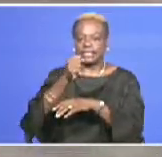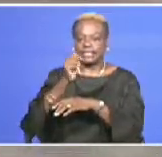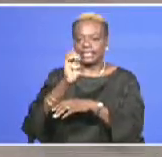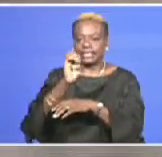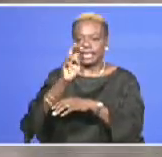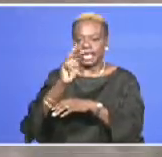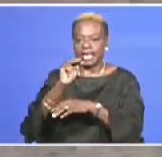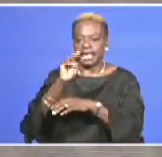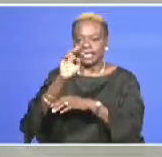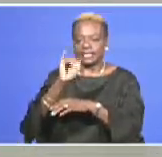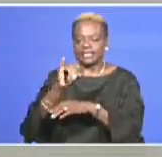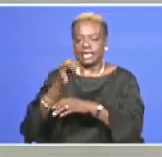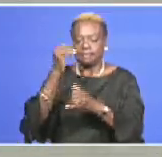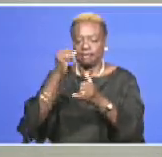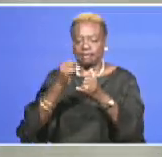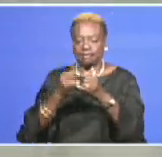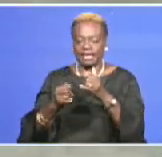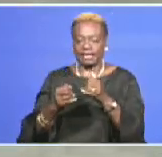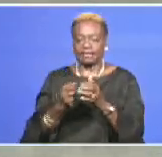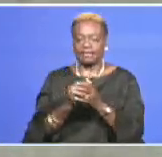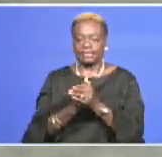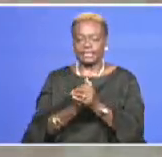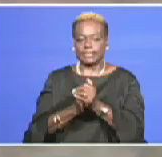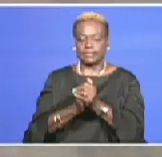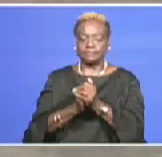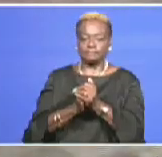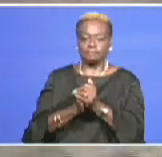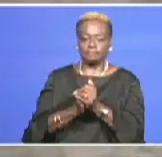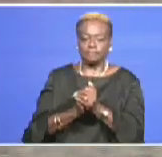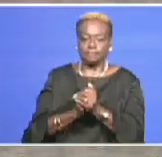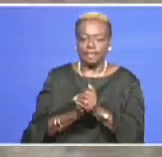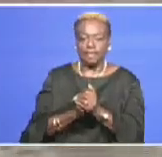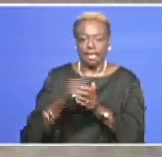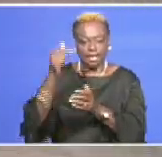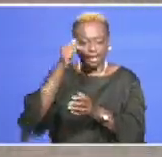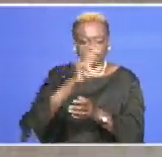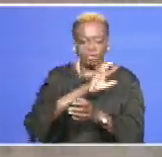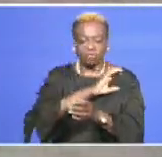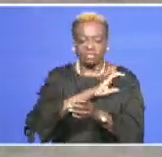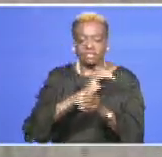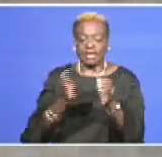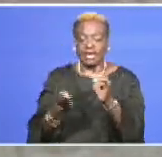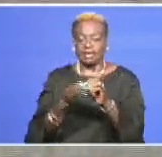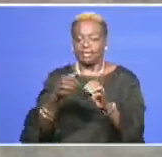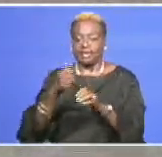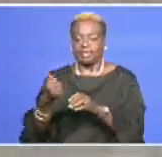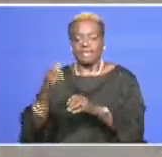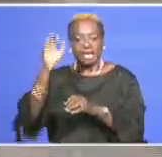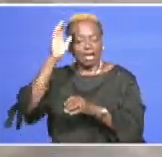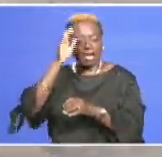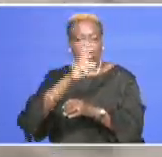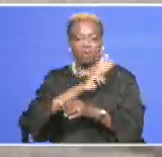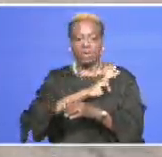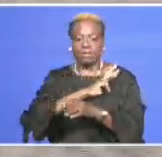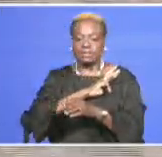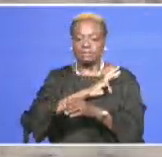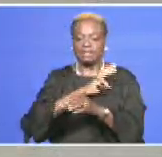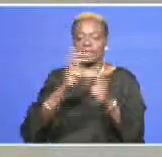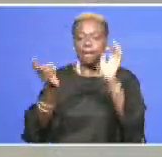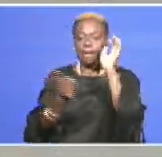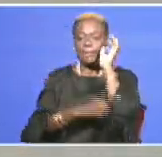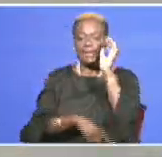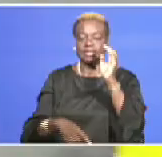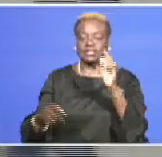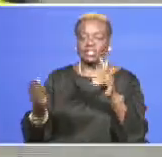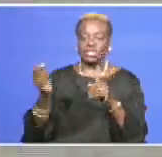two regulation goals apiece. Jaime Thompson, Tim Munnings, and Gavin Christie added the others. Kyle Williams made the lone penalty shot.